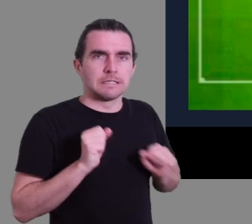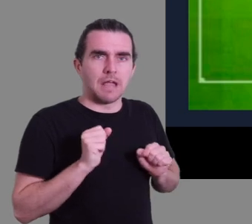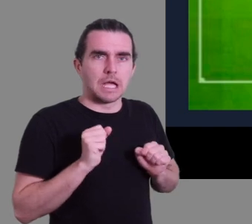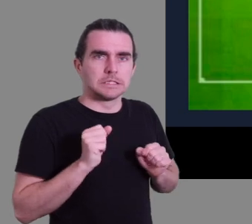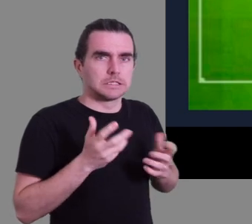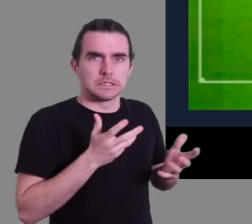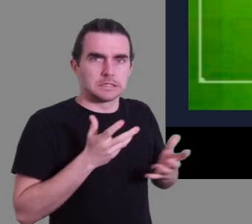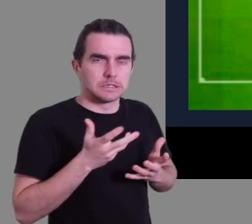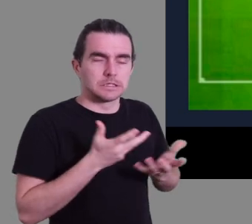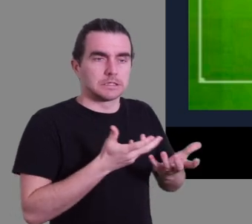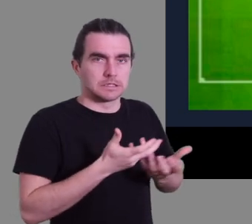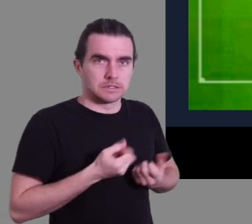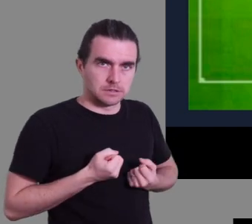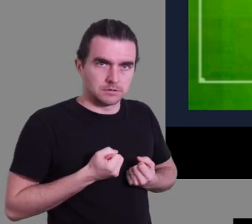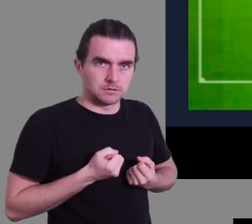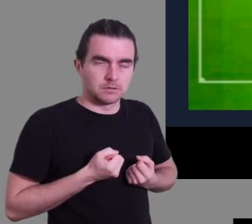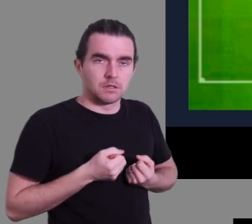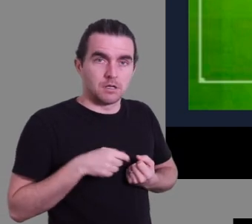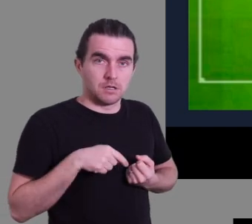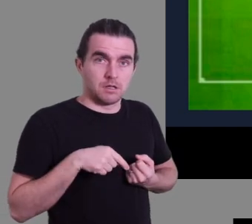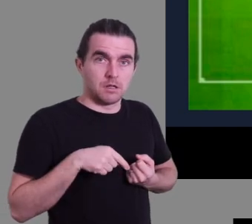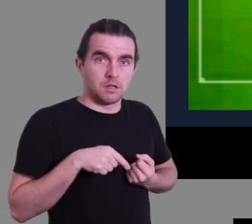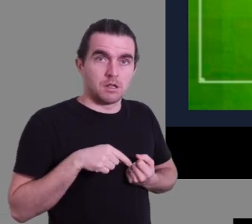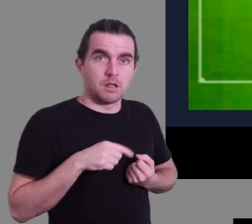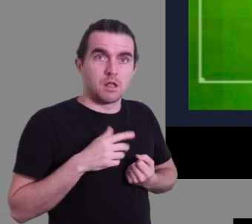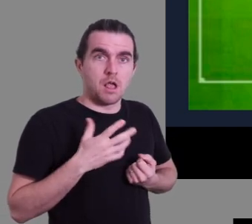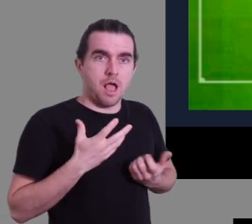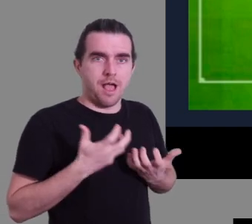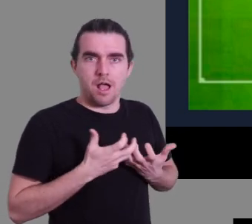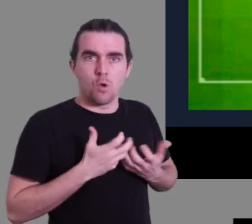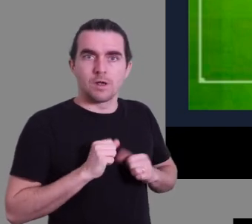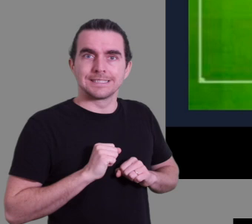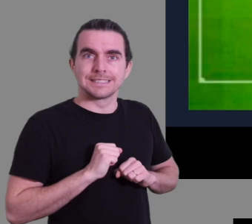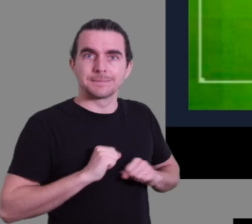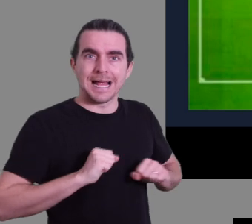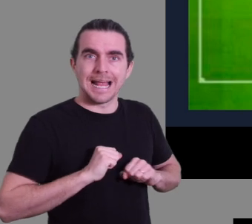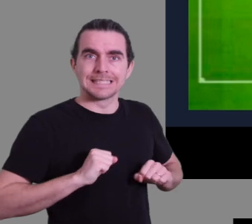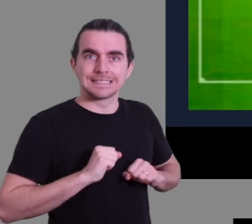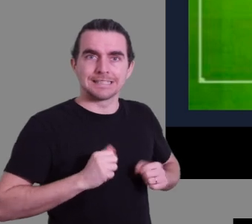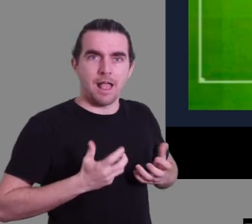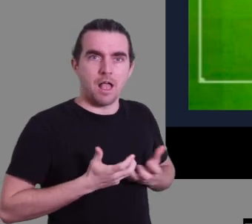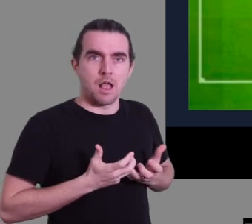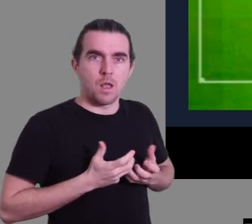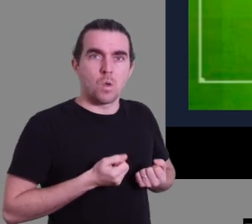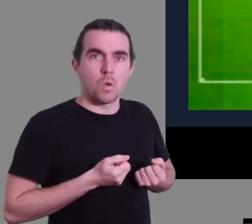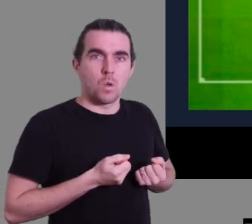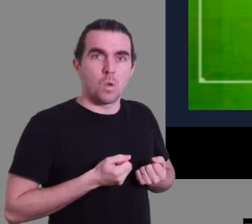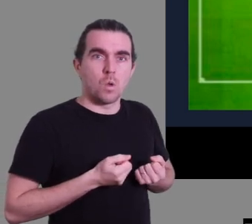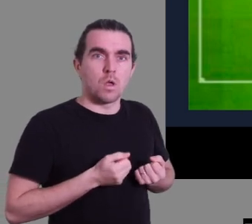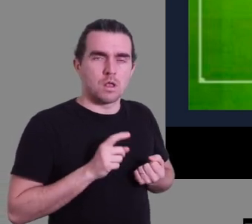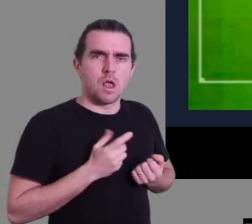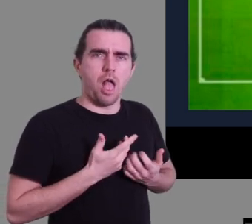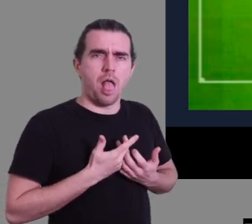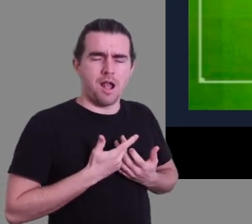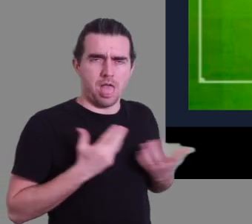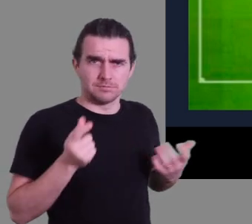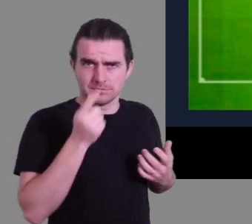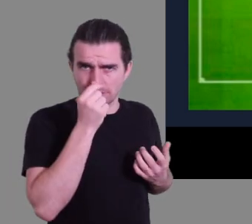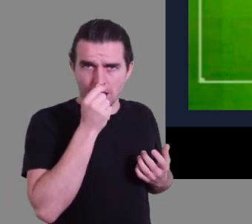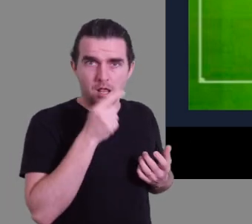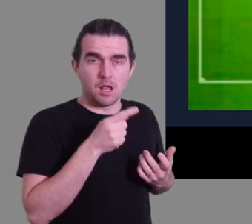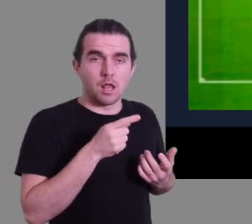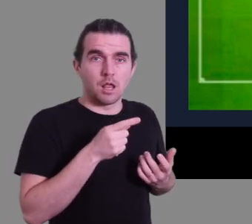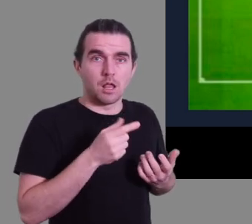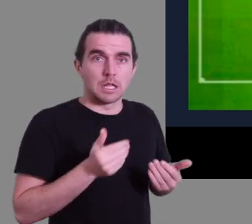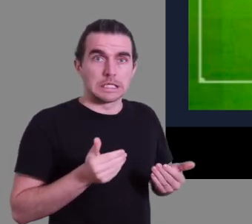just a basic example of on the ball how you would create some space. But within that would be quite a lot of things where he's